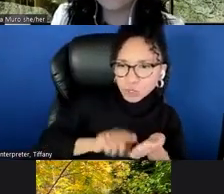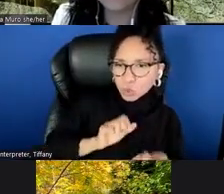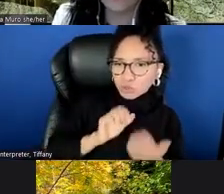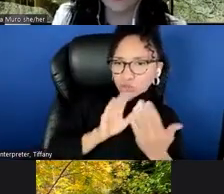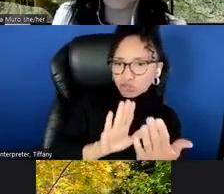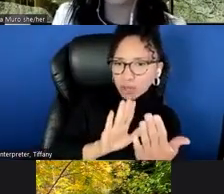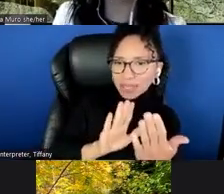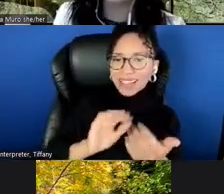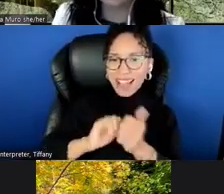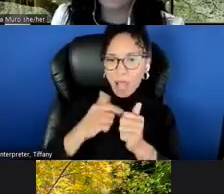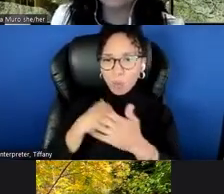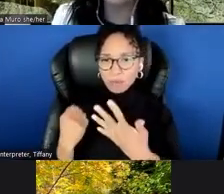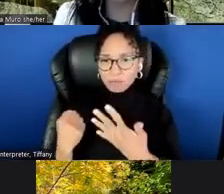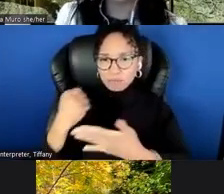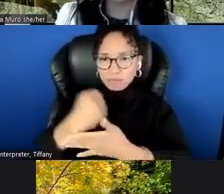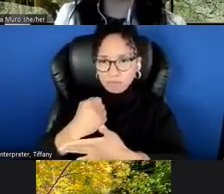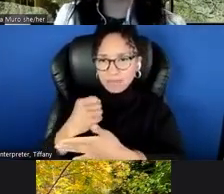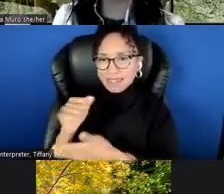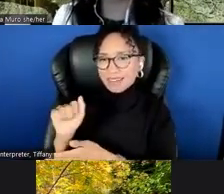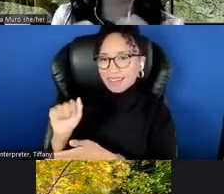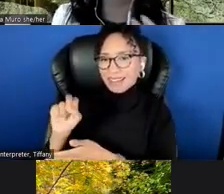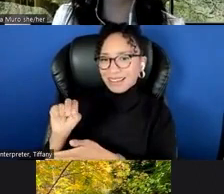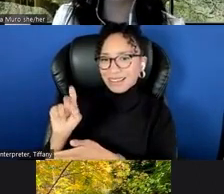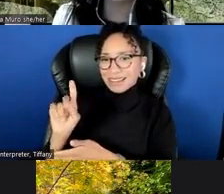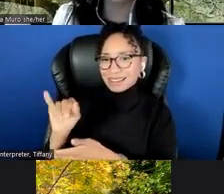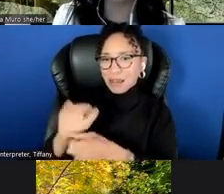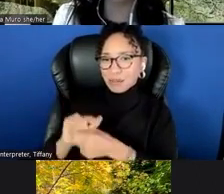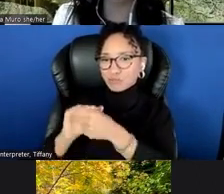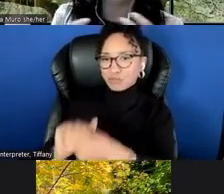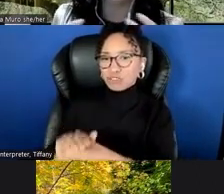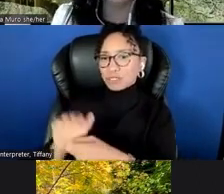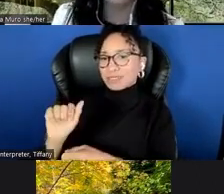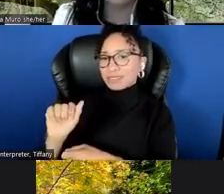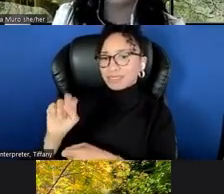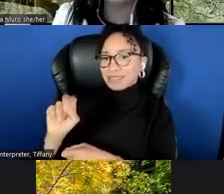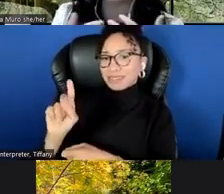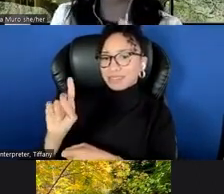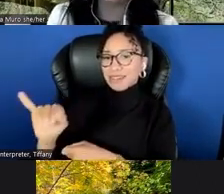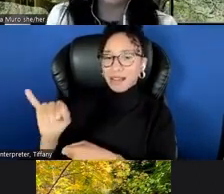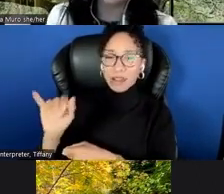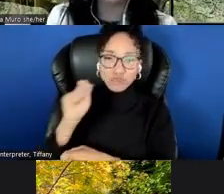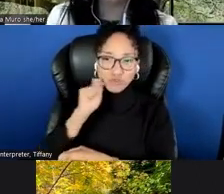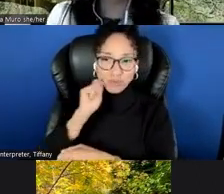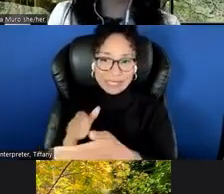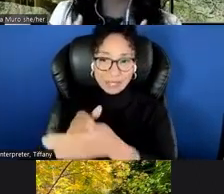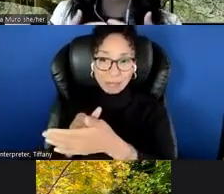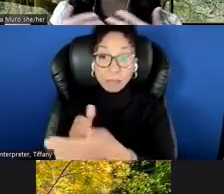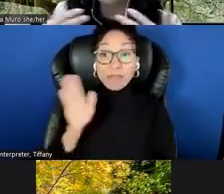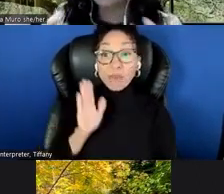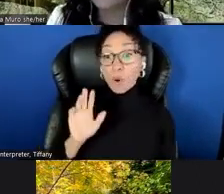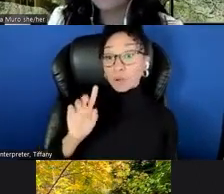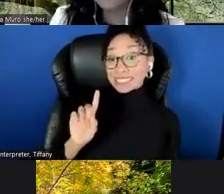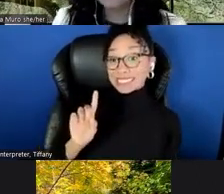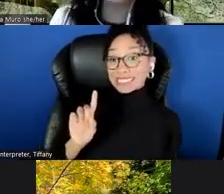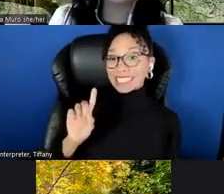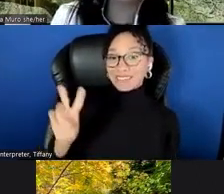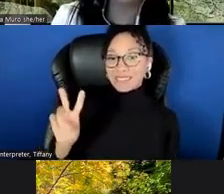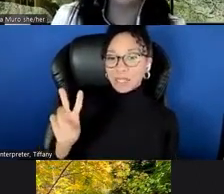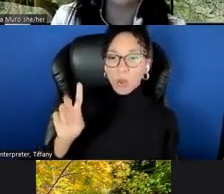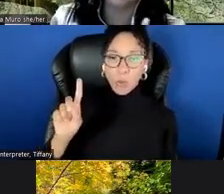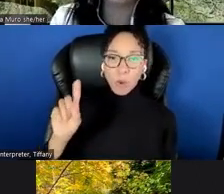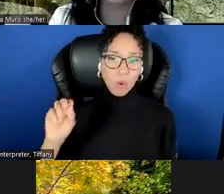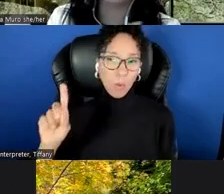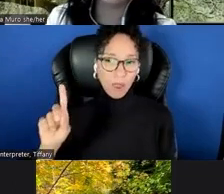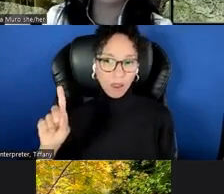and anti-racism work at the forefront. So where we used to start with DB 101 and what does that look like, I would encourage us